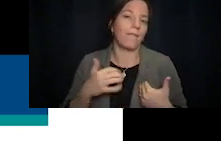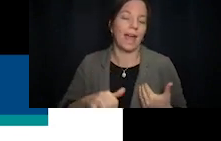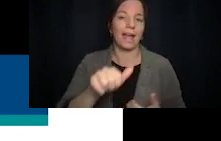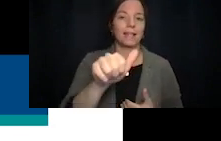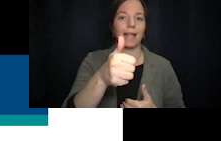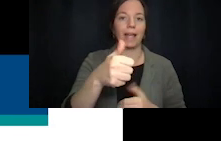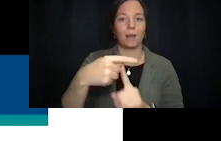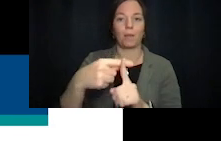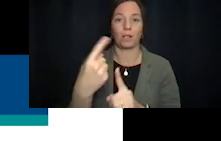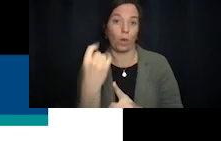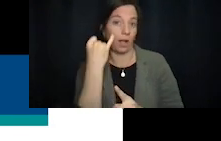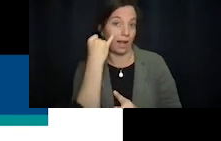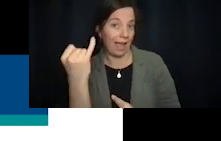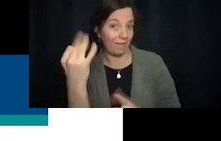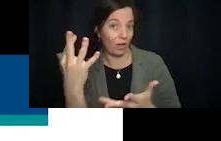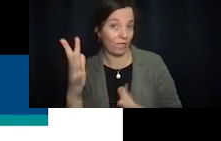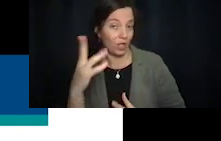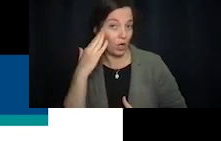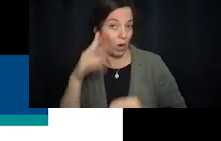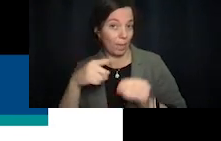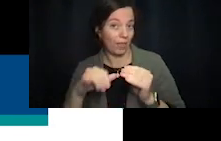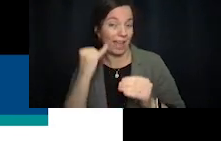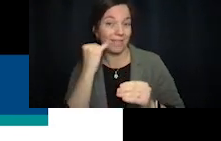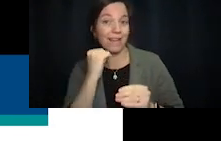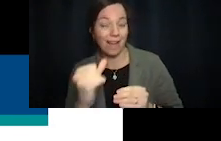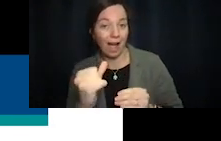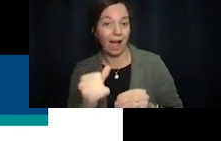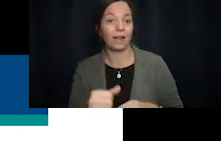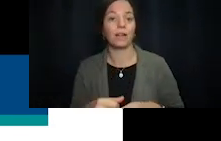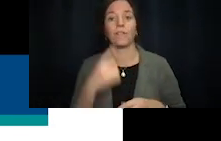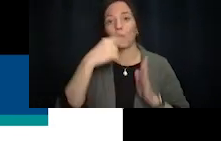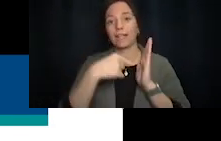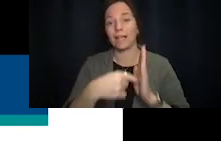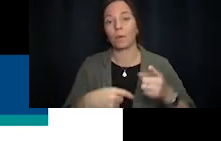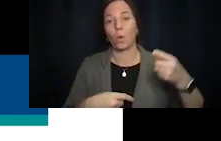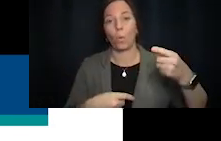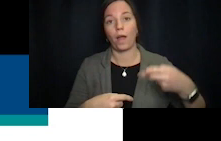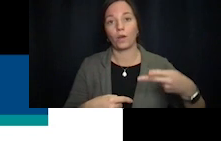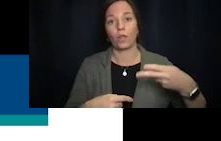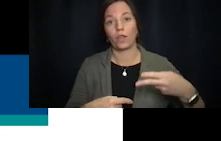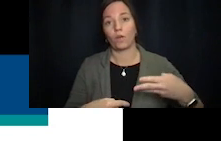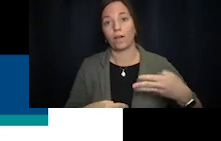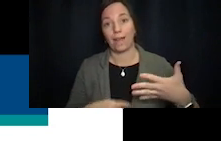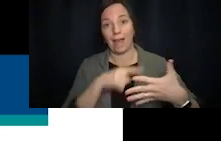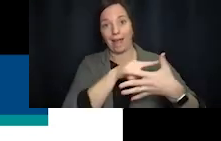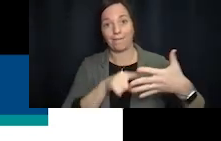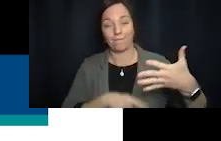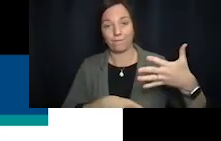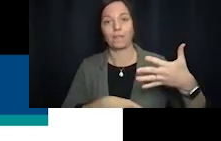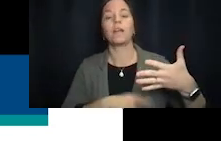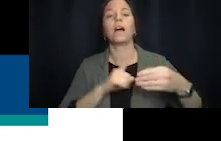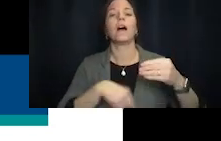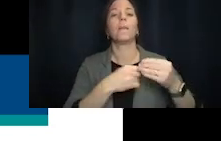heard about, but if not, just looking at, for instance, 1 through 5, this is all about curriculum and